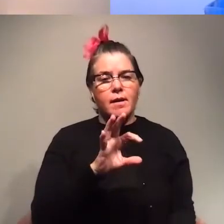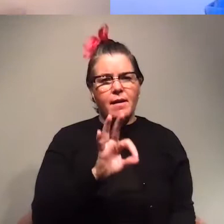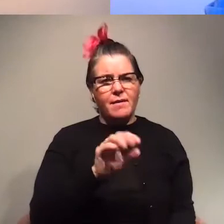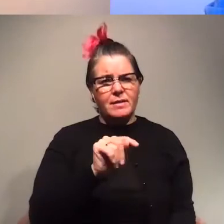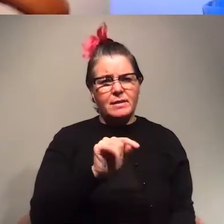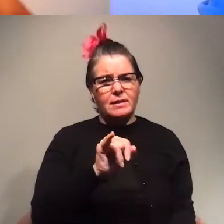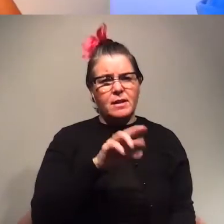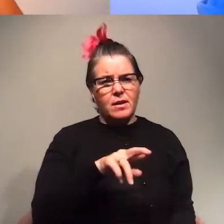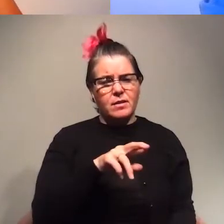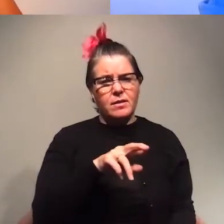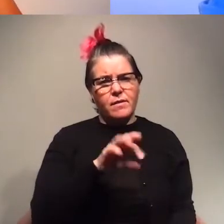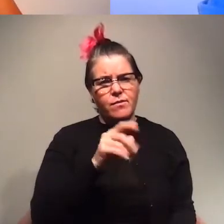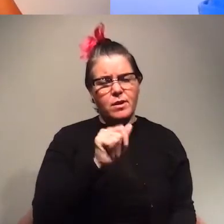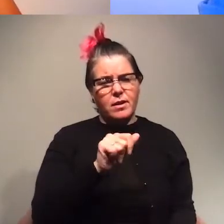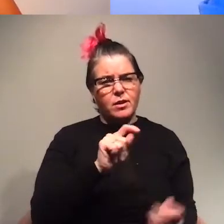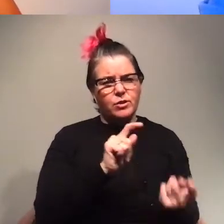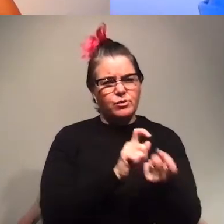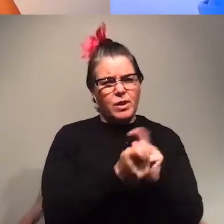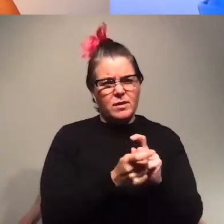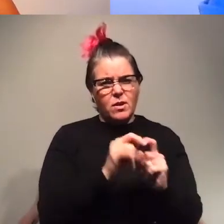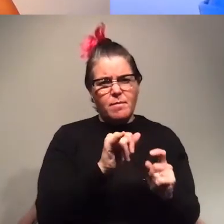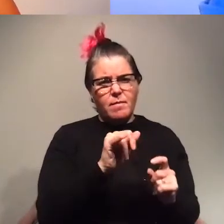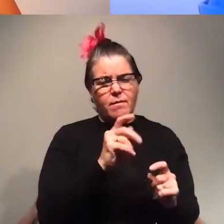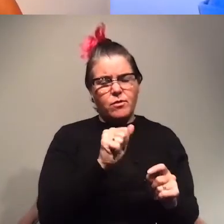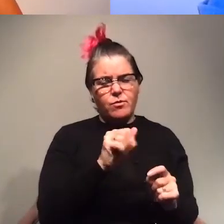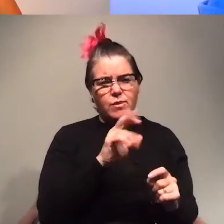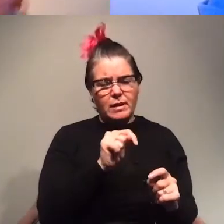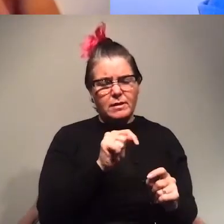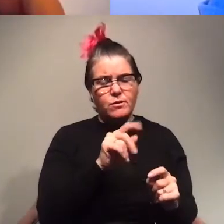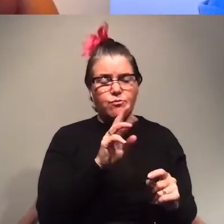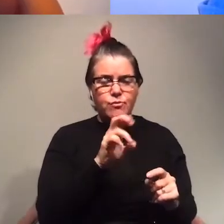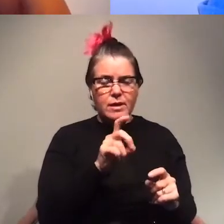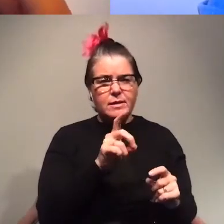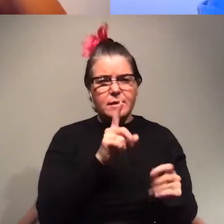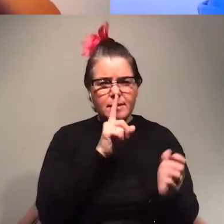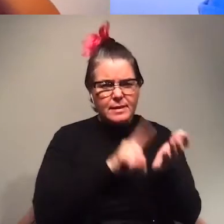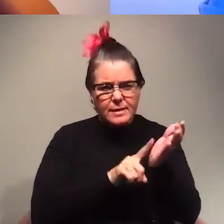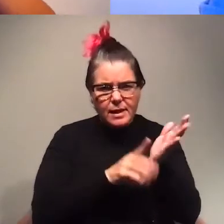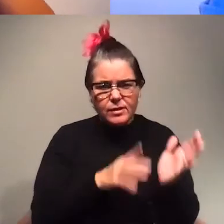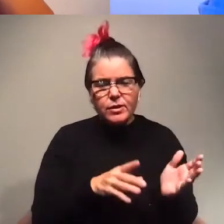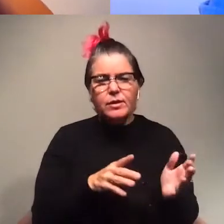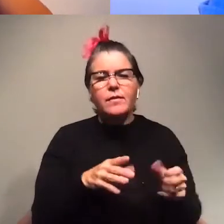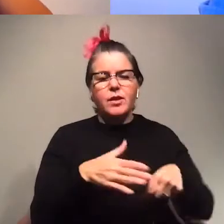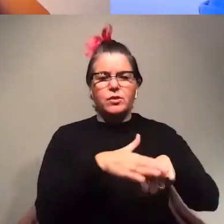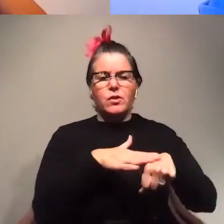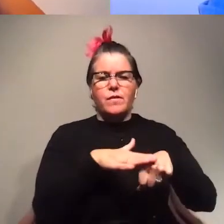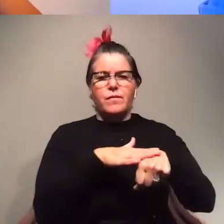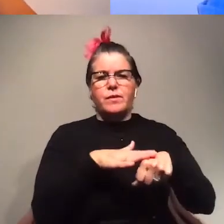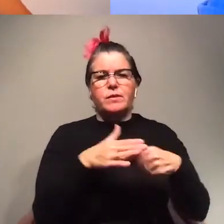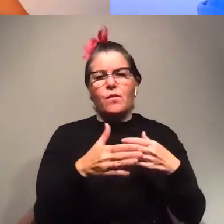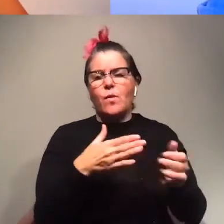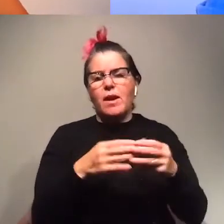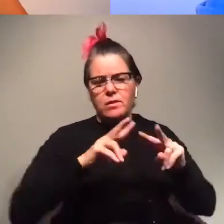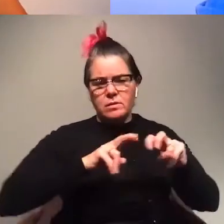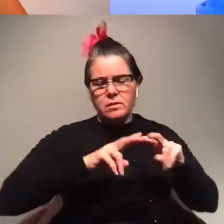it's like Fourier transform infrared detector. And that'll tell you the surface of whatever you're